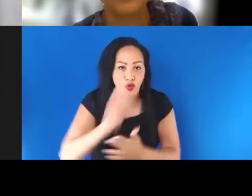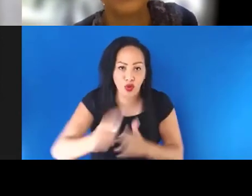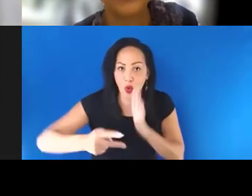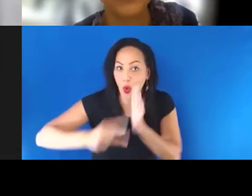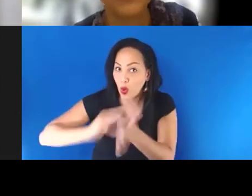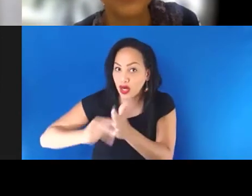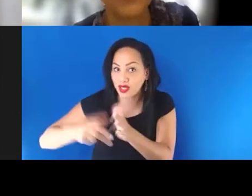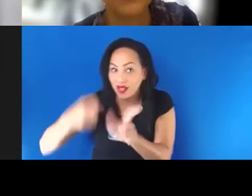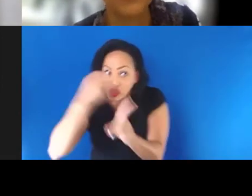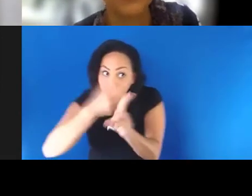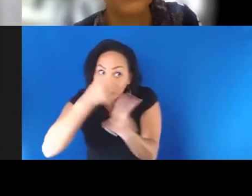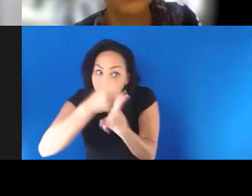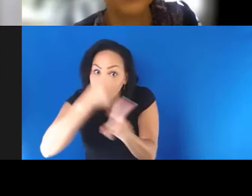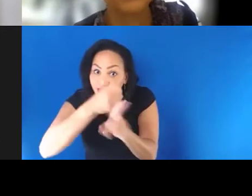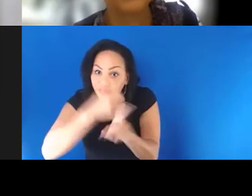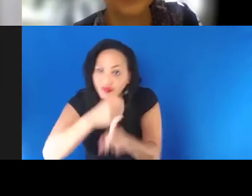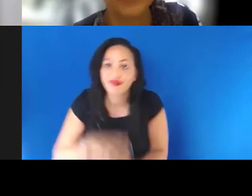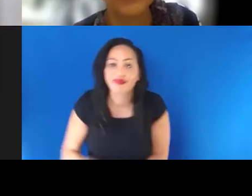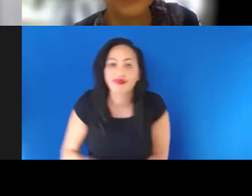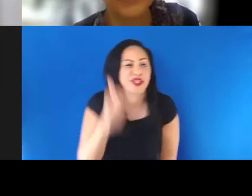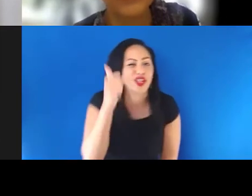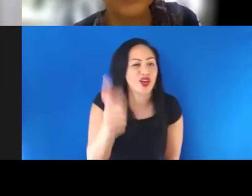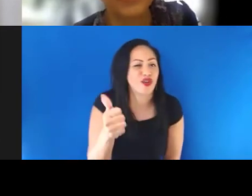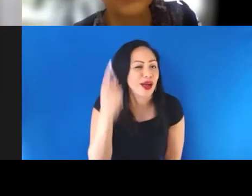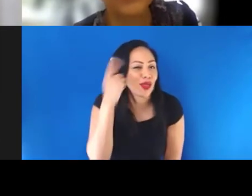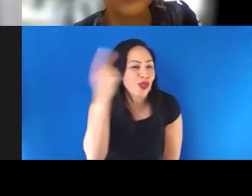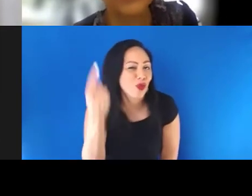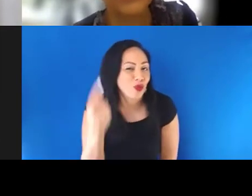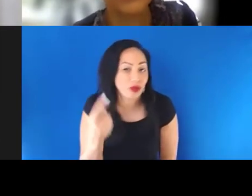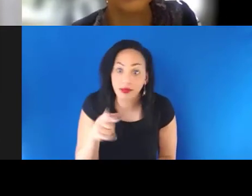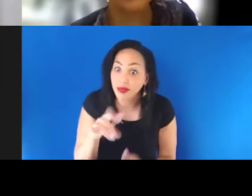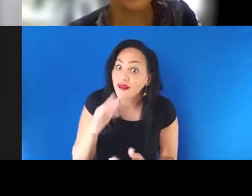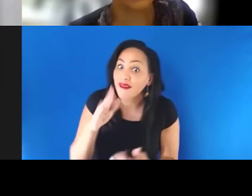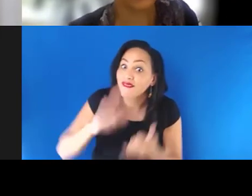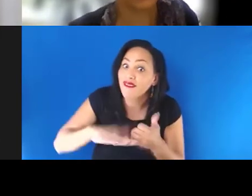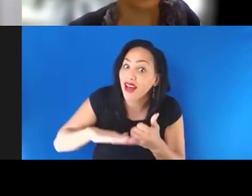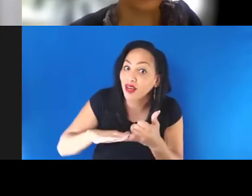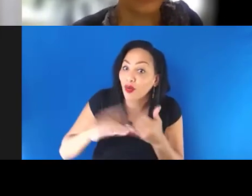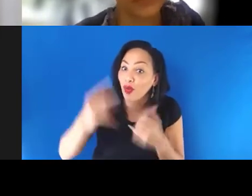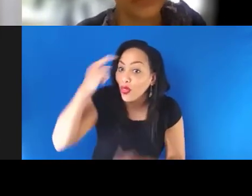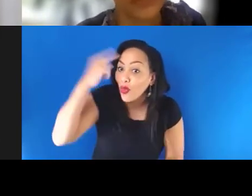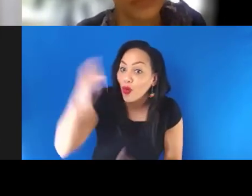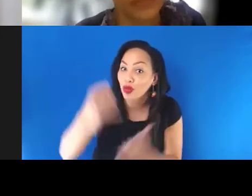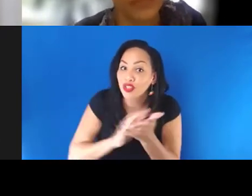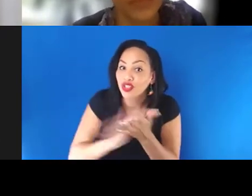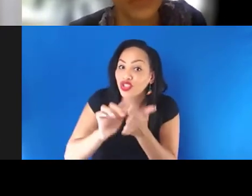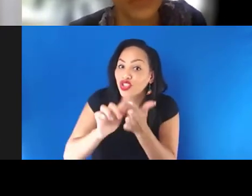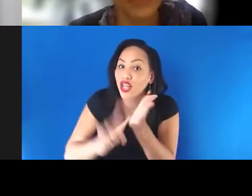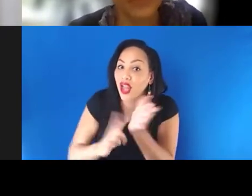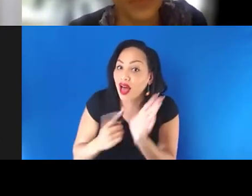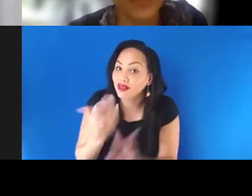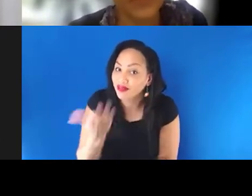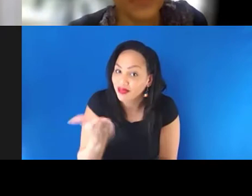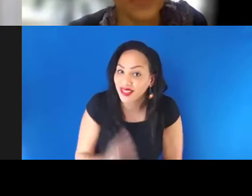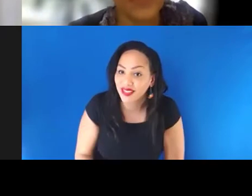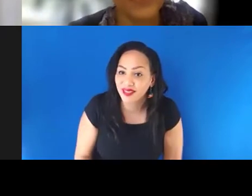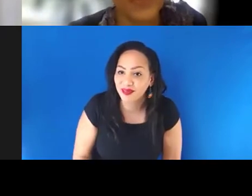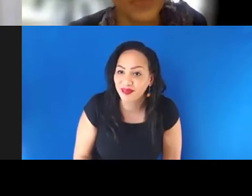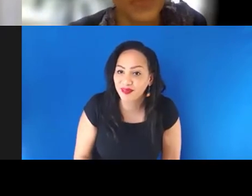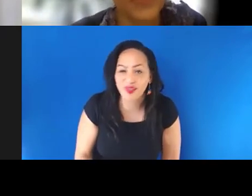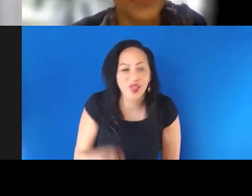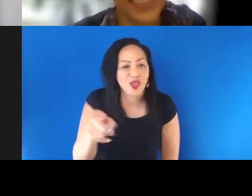Fantastic. That's a great thought to leave us with. Sheila, I'd like to give a final word to you because I know you lift us